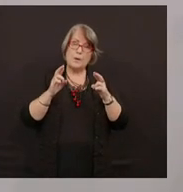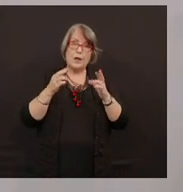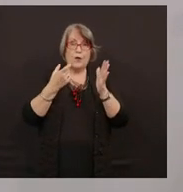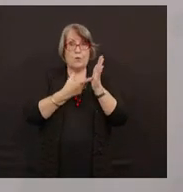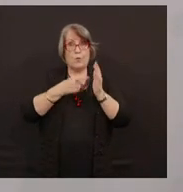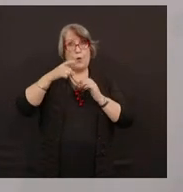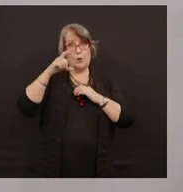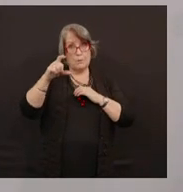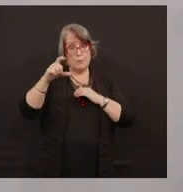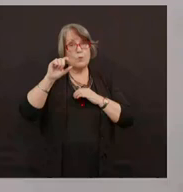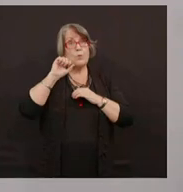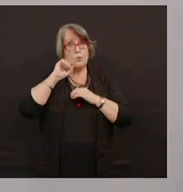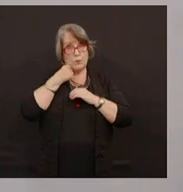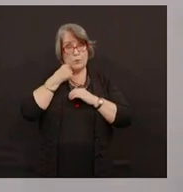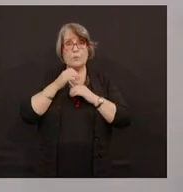Royal Commission will